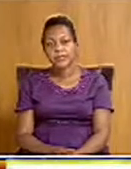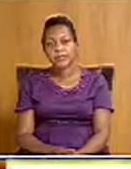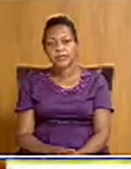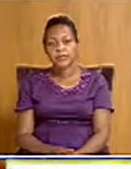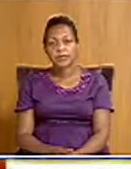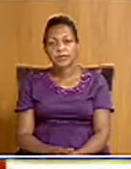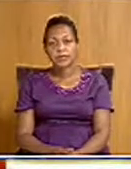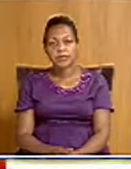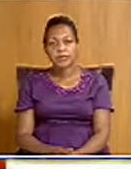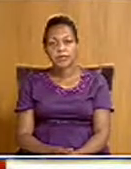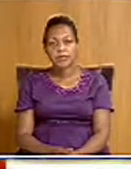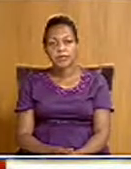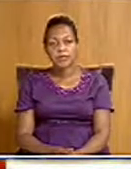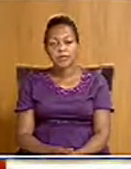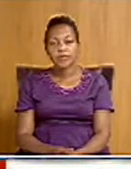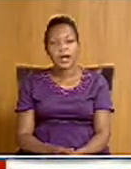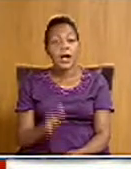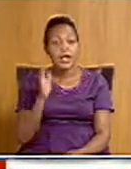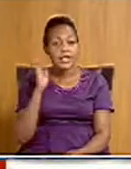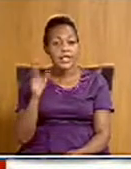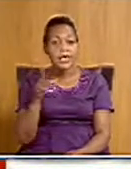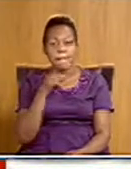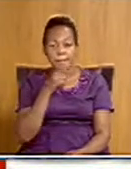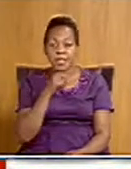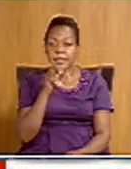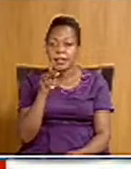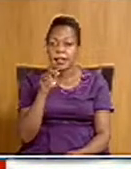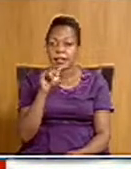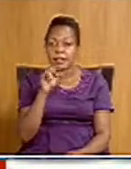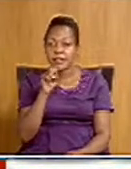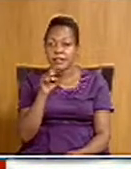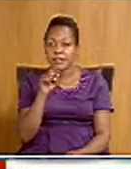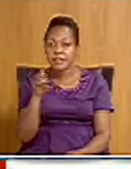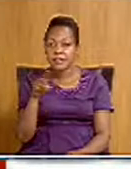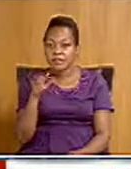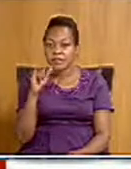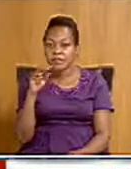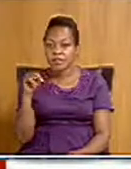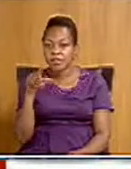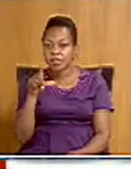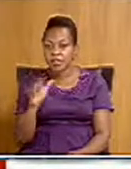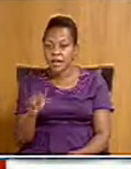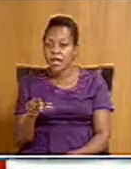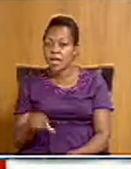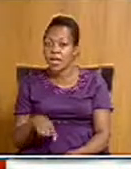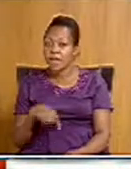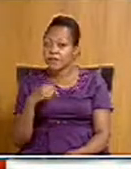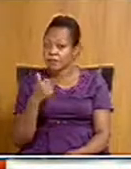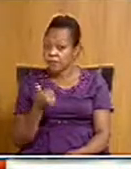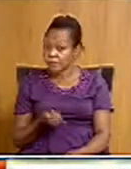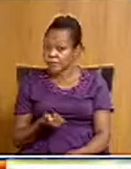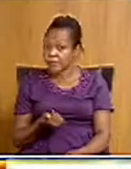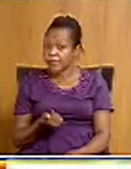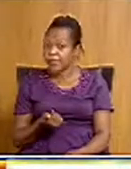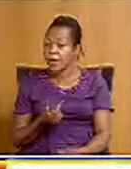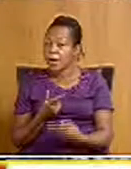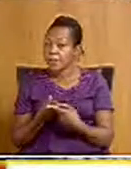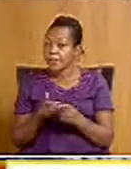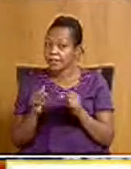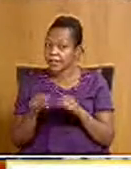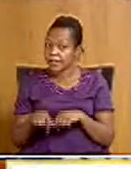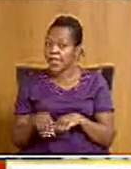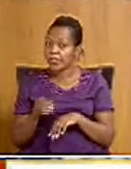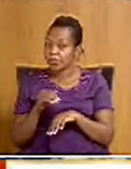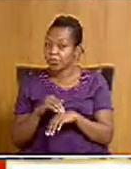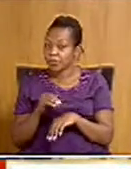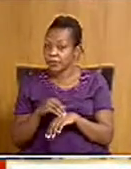I'm told Kissinger is still alive. It would be good for his record if he cleared this allegation.